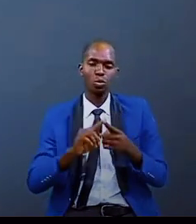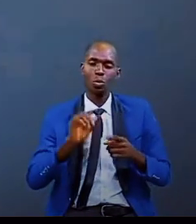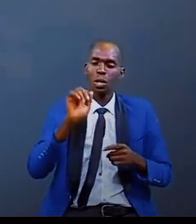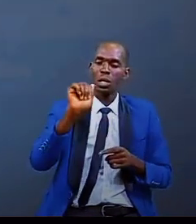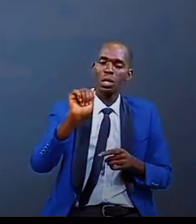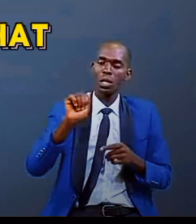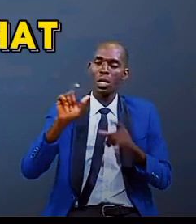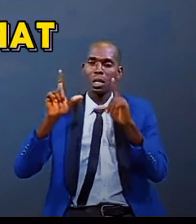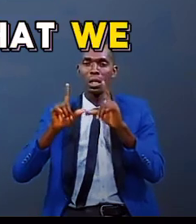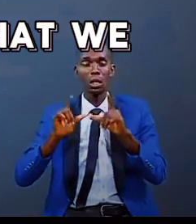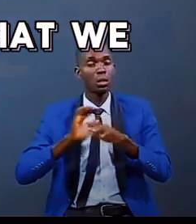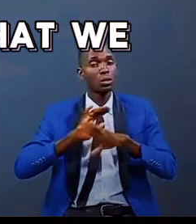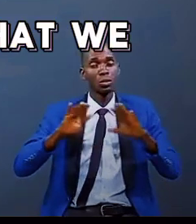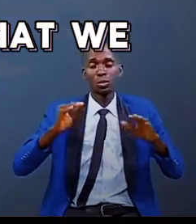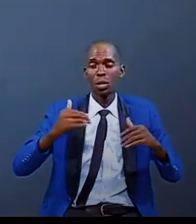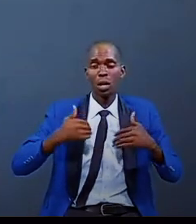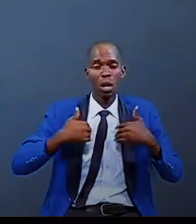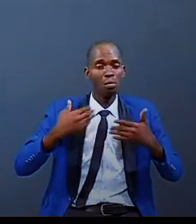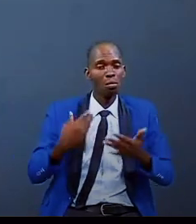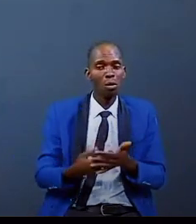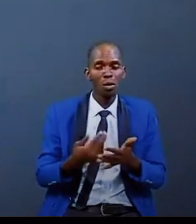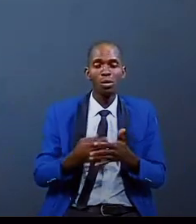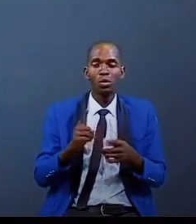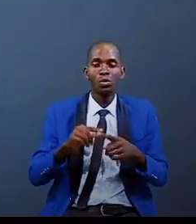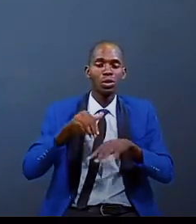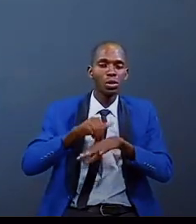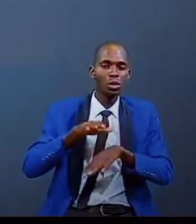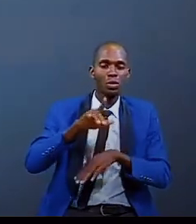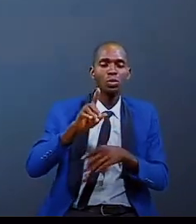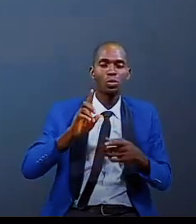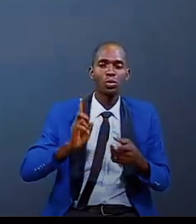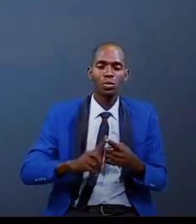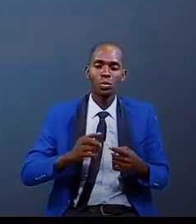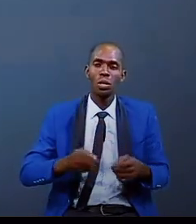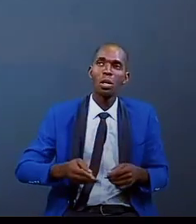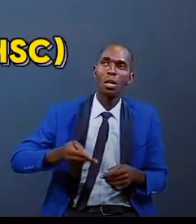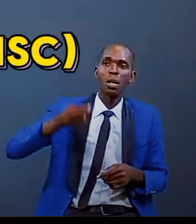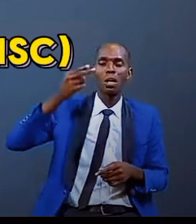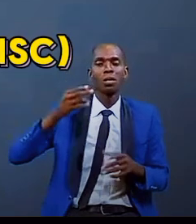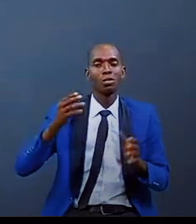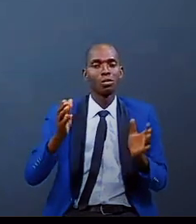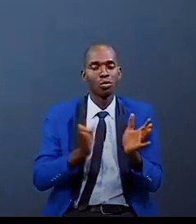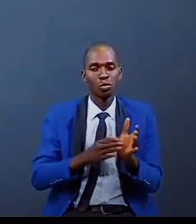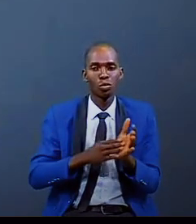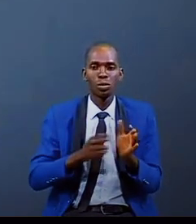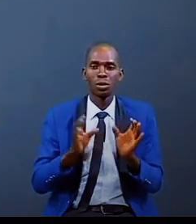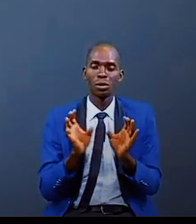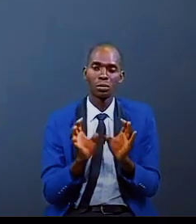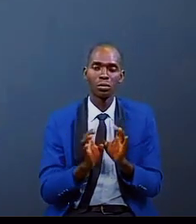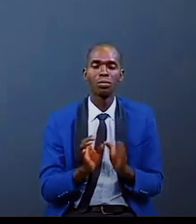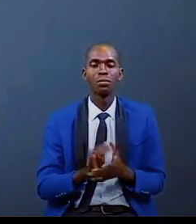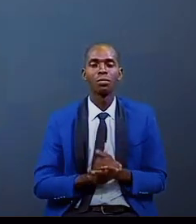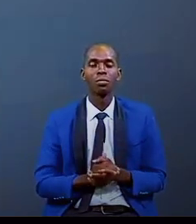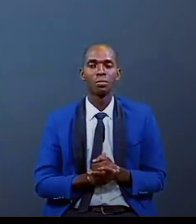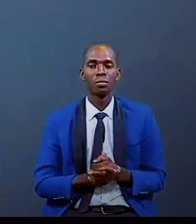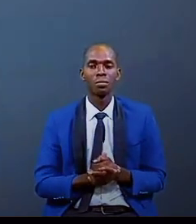to what we call higher school certificate, HSC. And so I